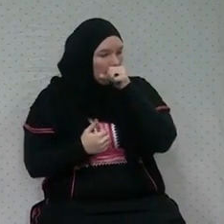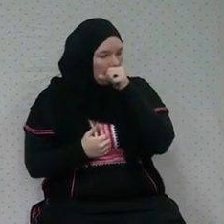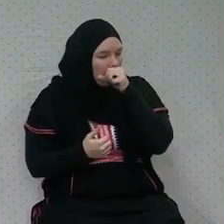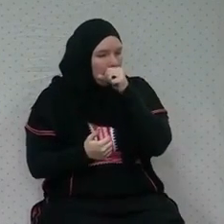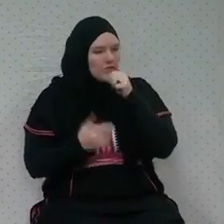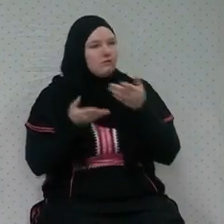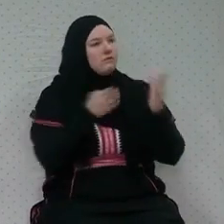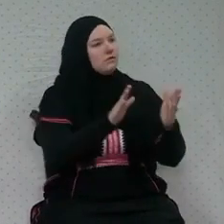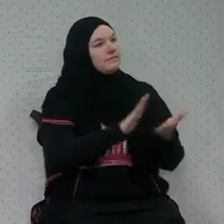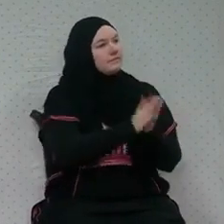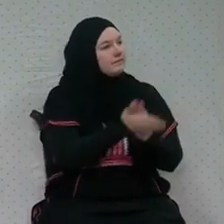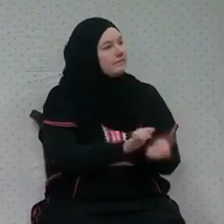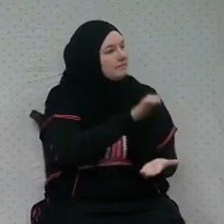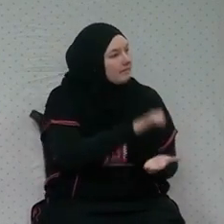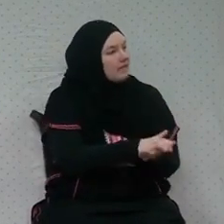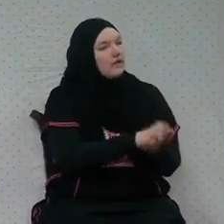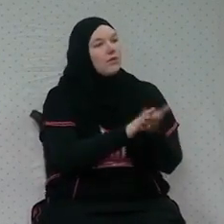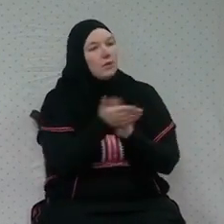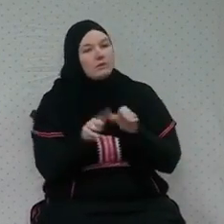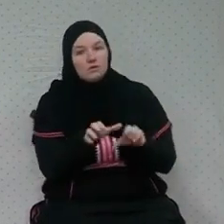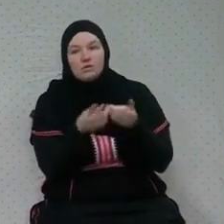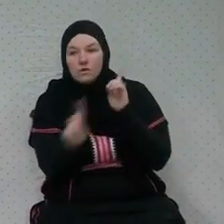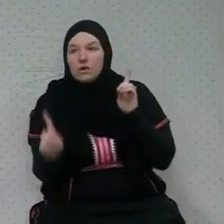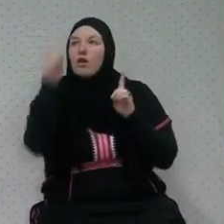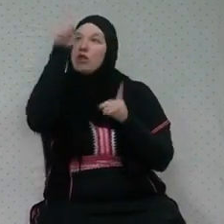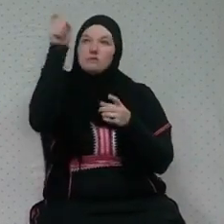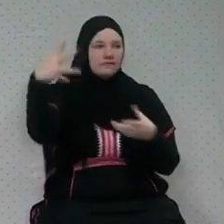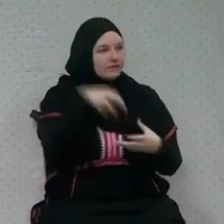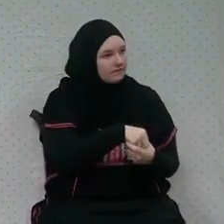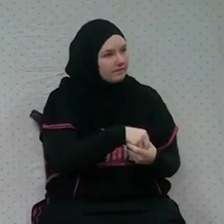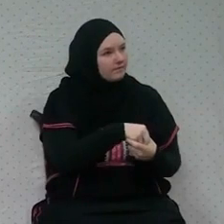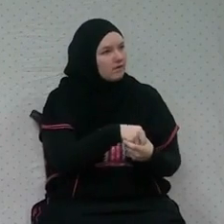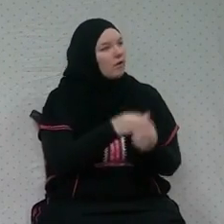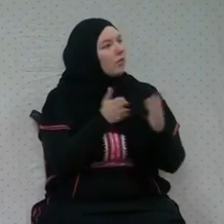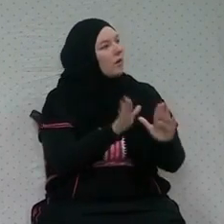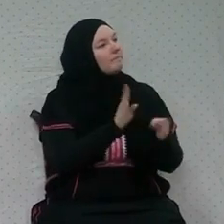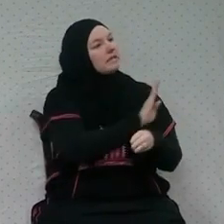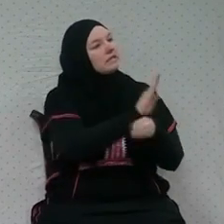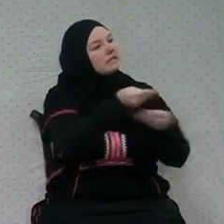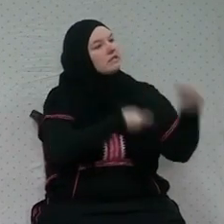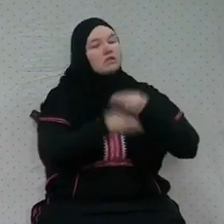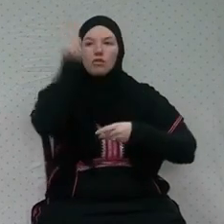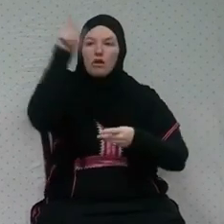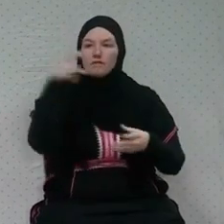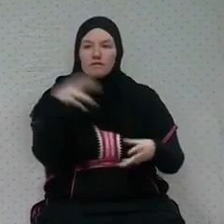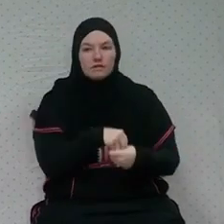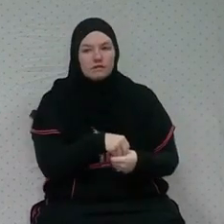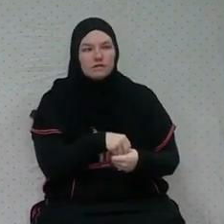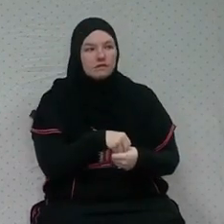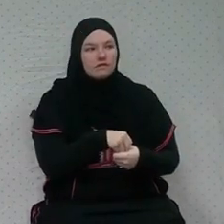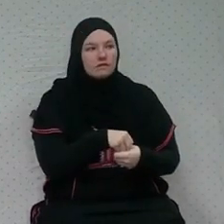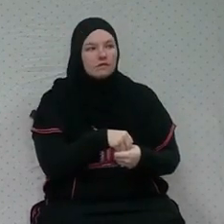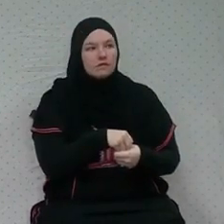get married, in the way we do divorce, in the way we transact business? And you get,